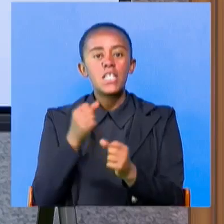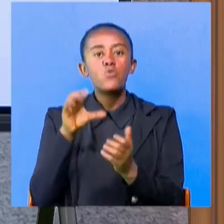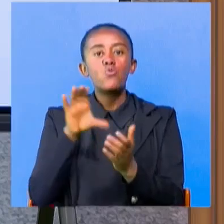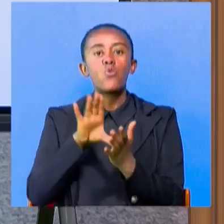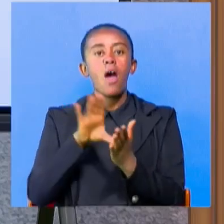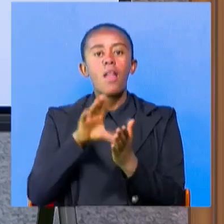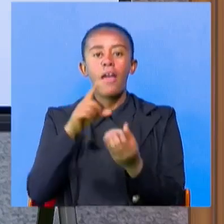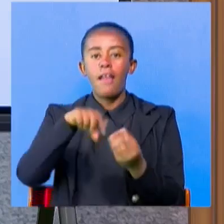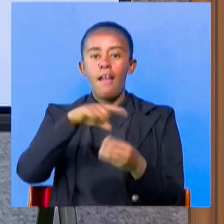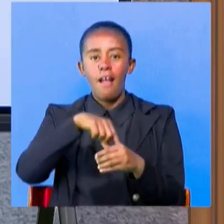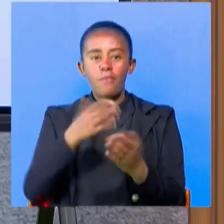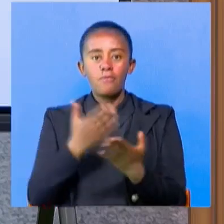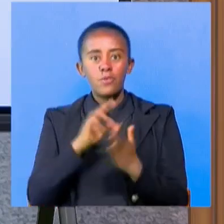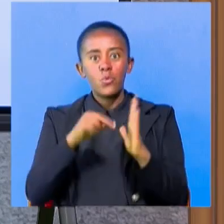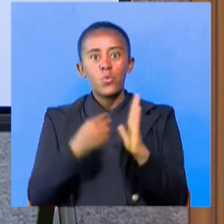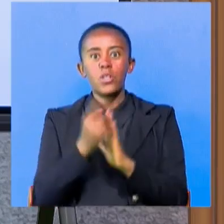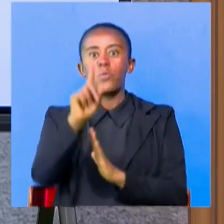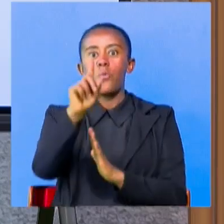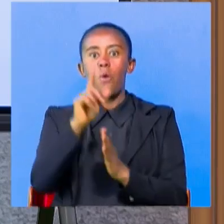Unit 1.